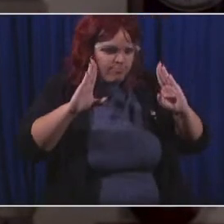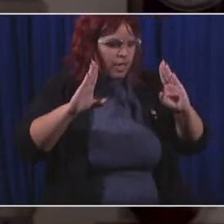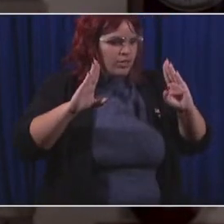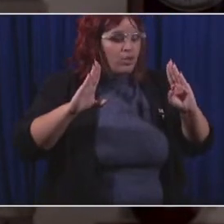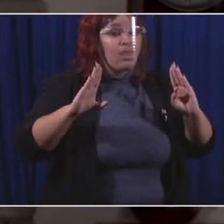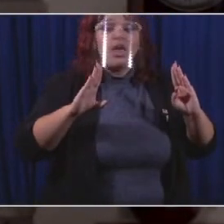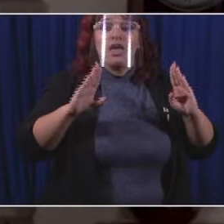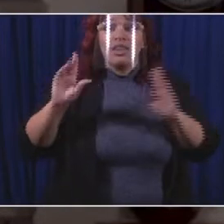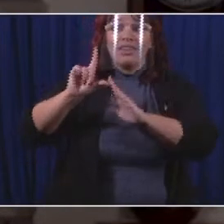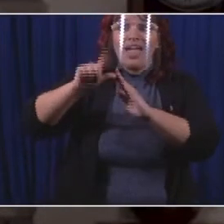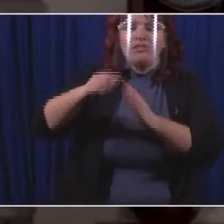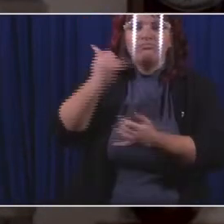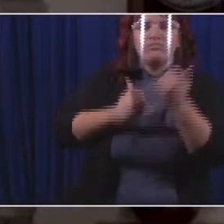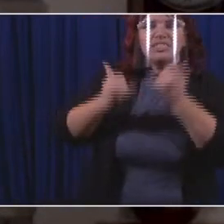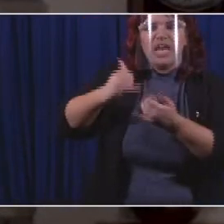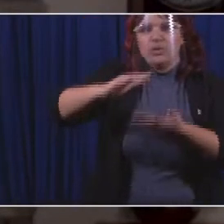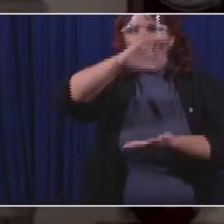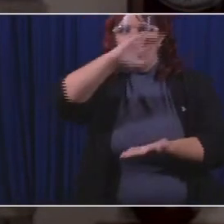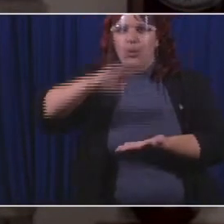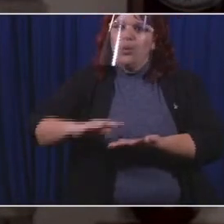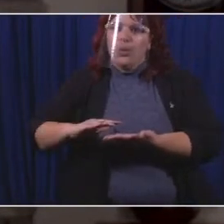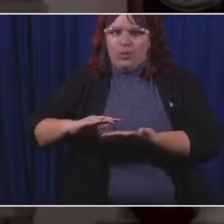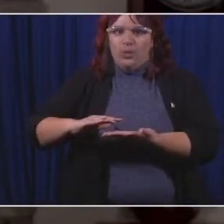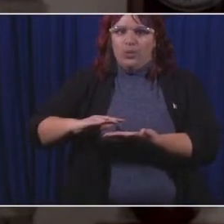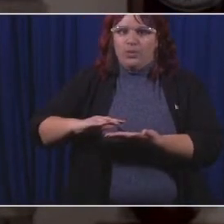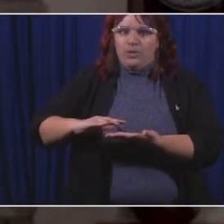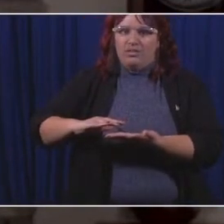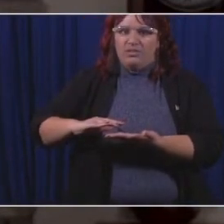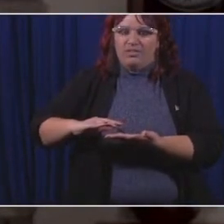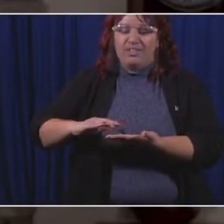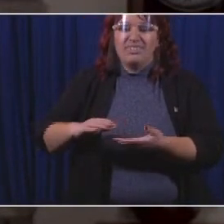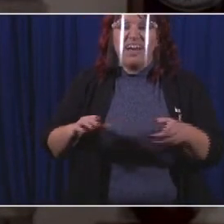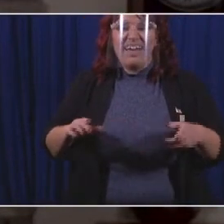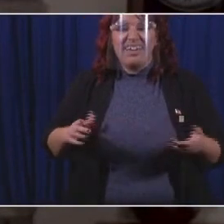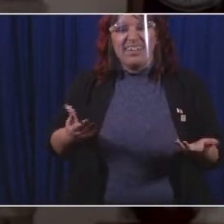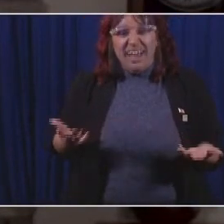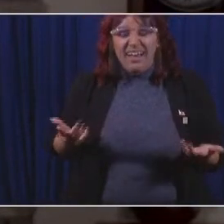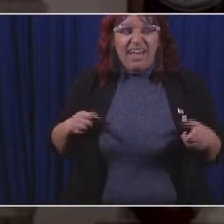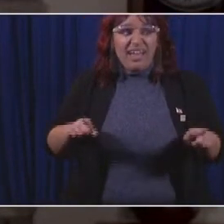of distribution when that net is cast wider?